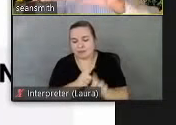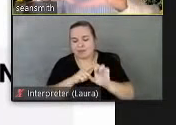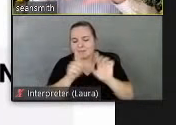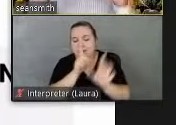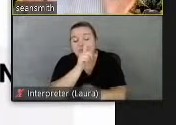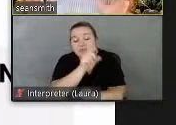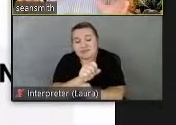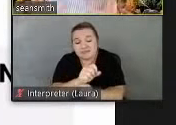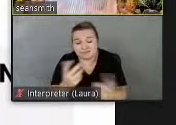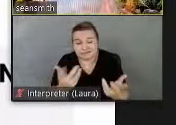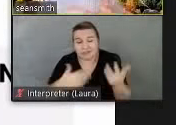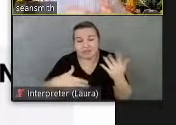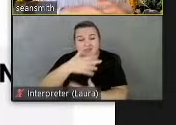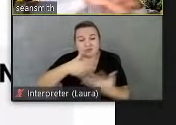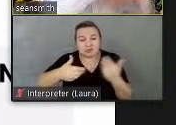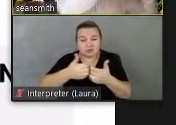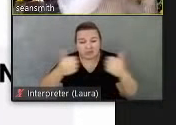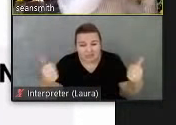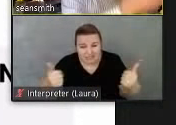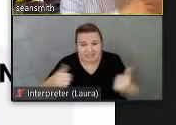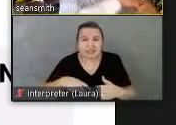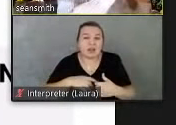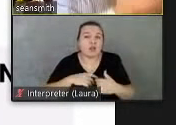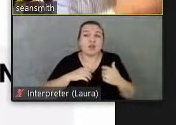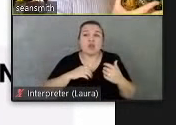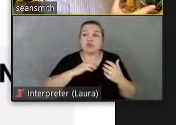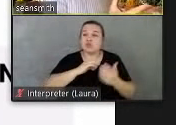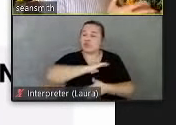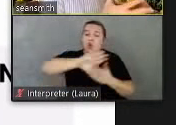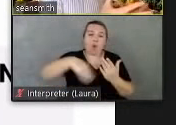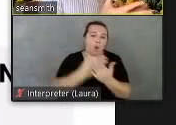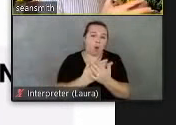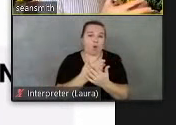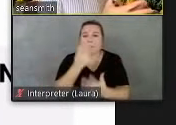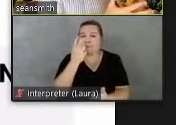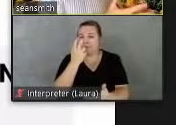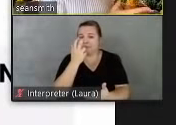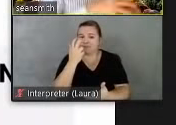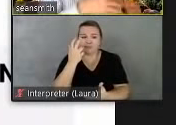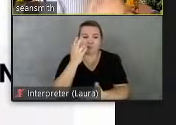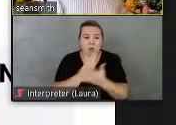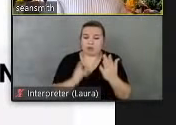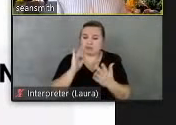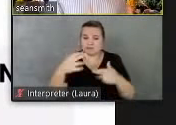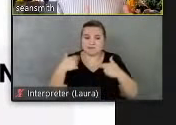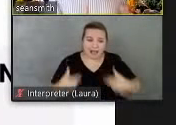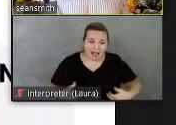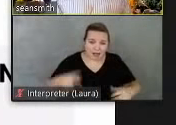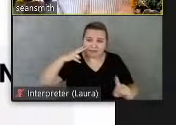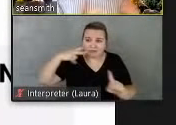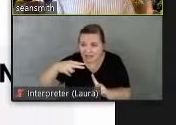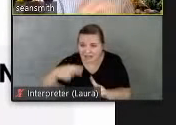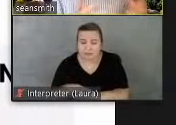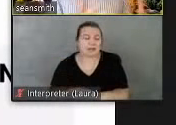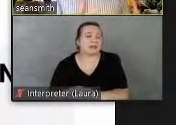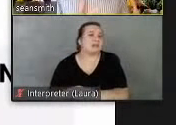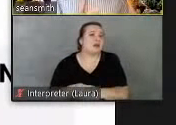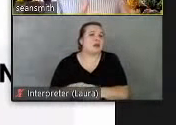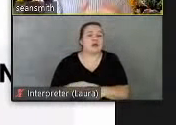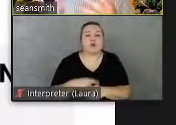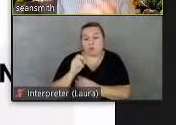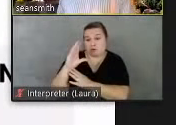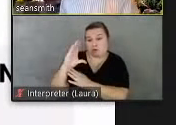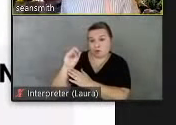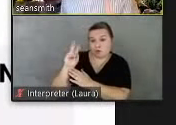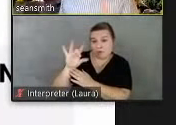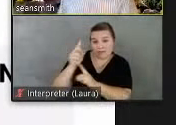these, the social distancing and think of the whole pragmatics of the health aspect for COVID. And